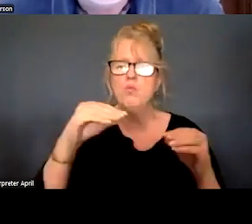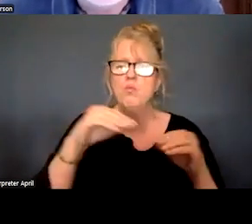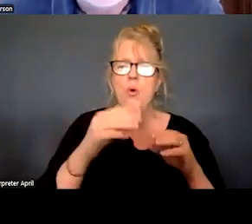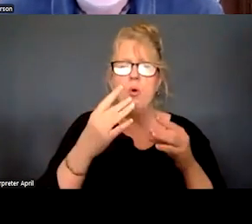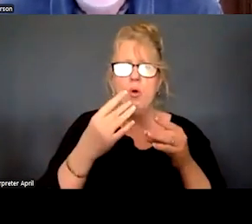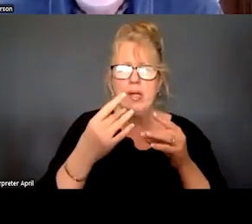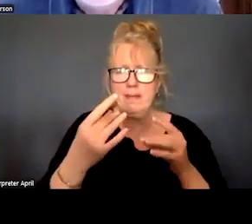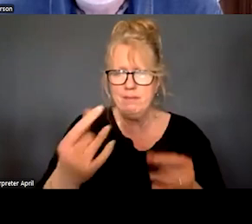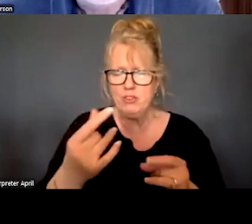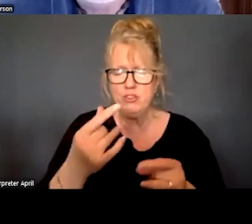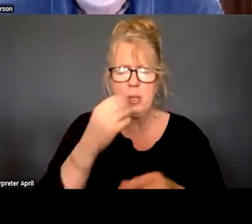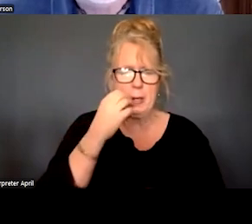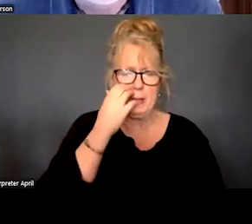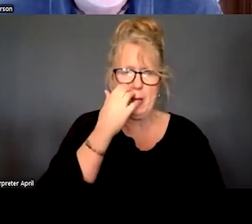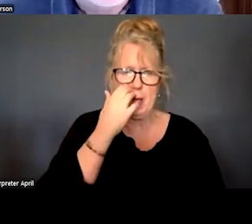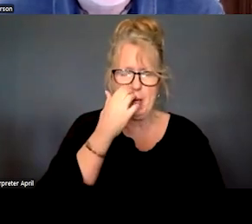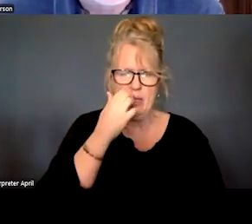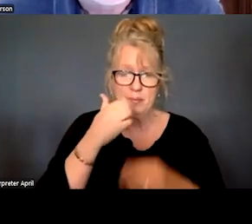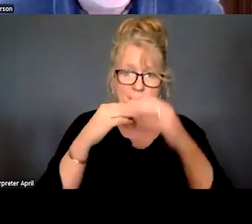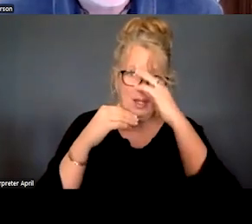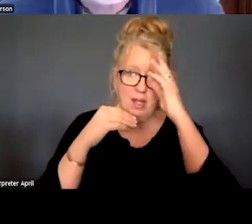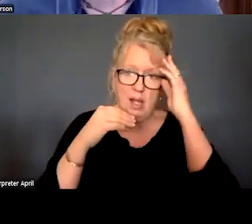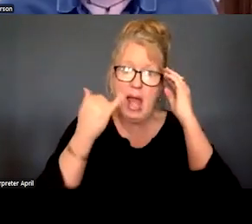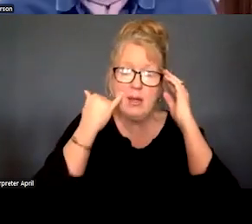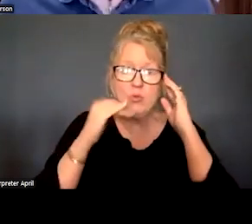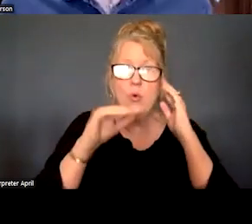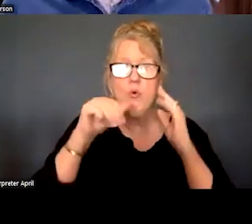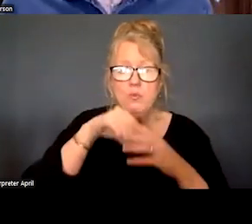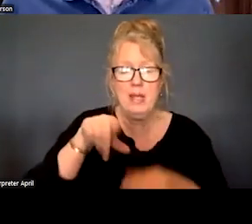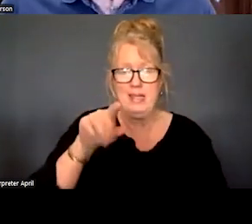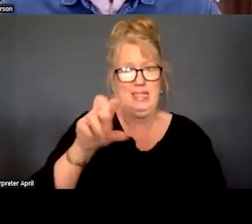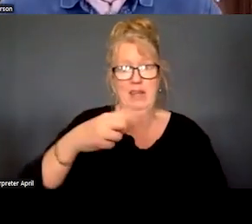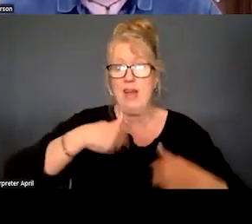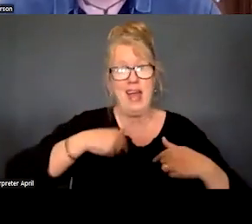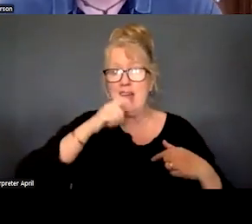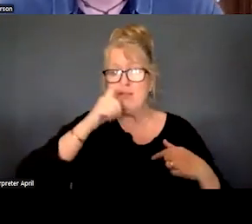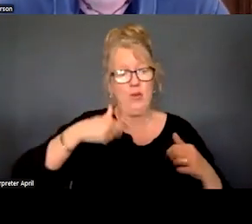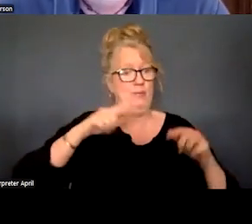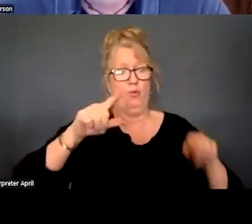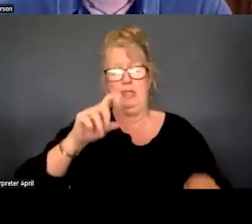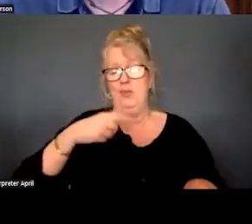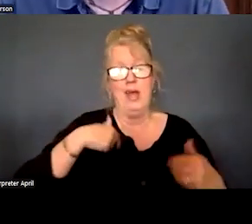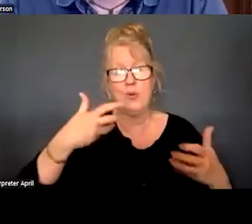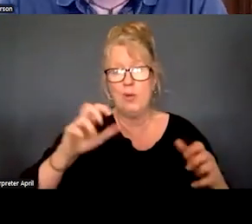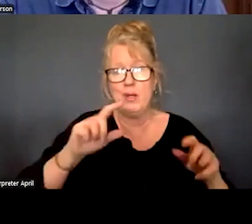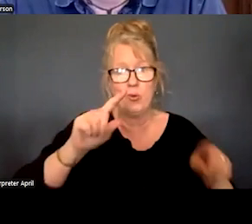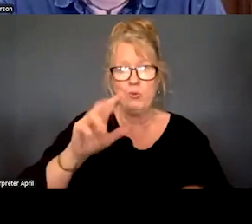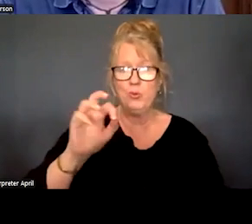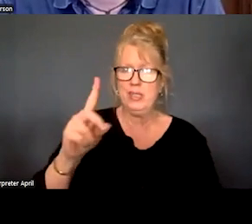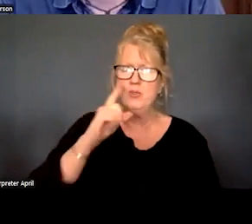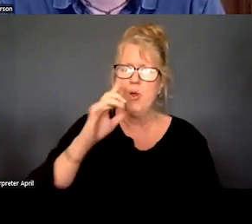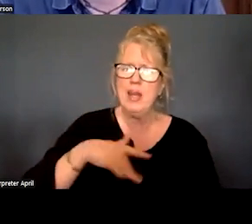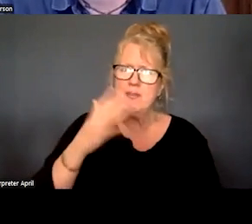but also I mean, I don't know who's been in an ED. I don't want to go to an ED if I don't have to go to an ED. So it felt like